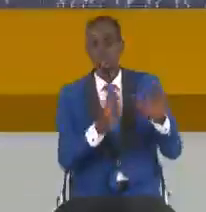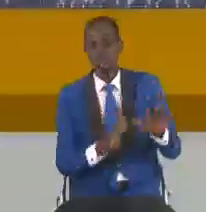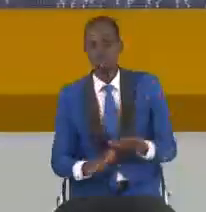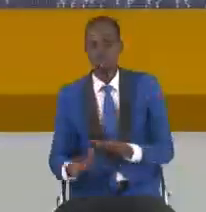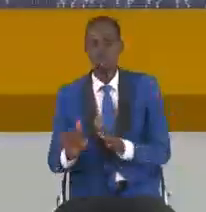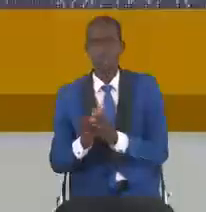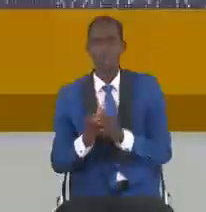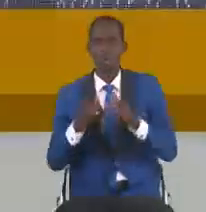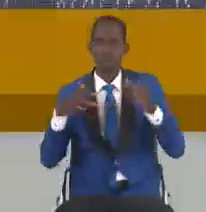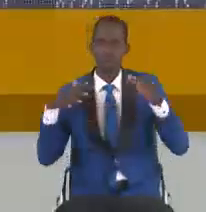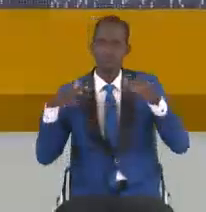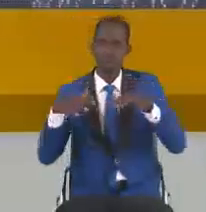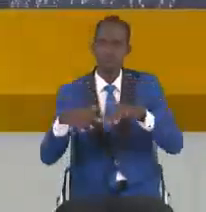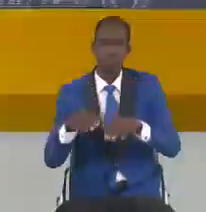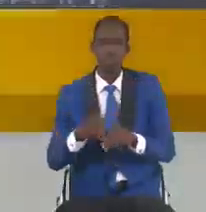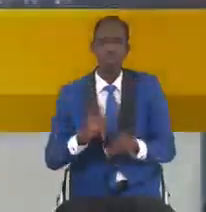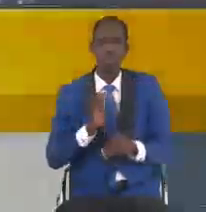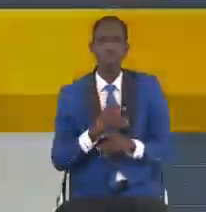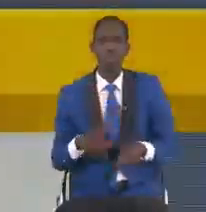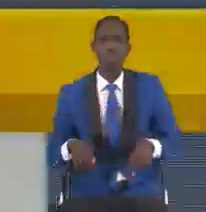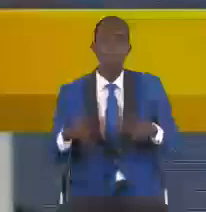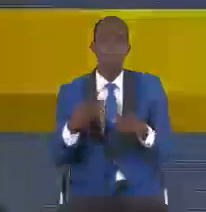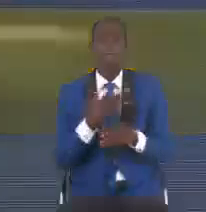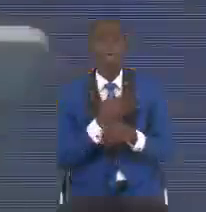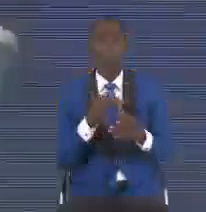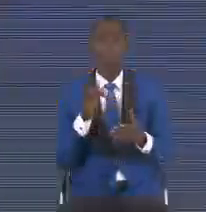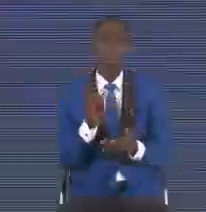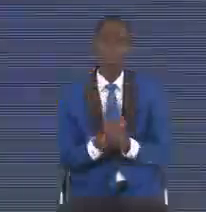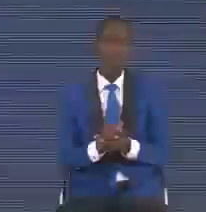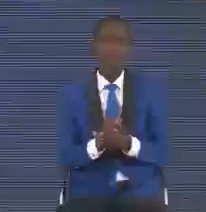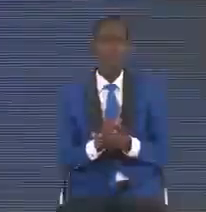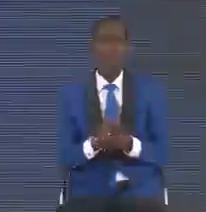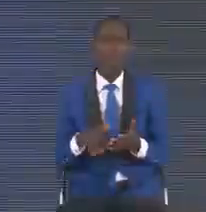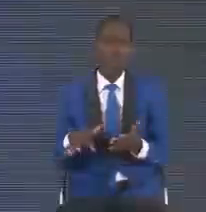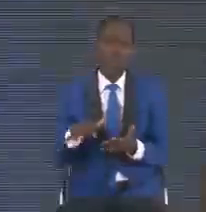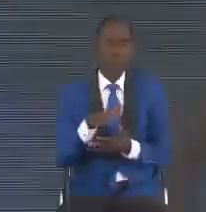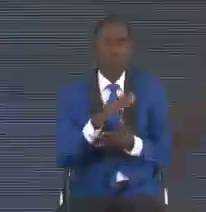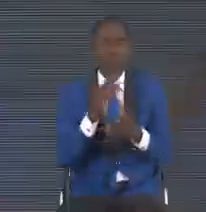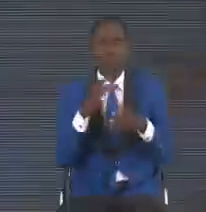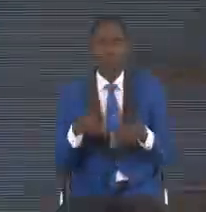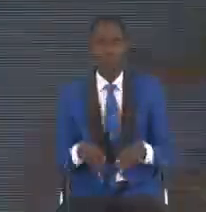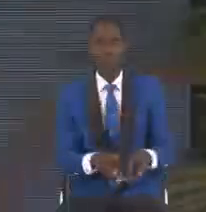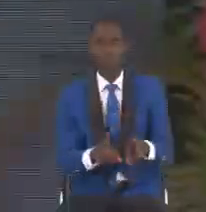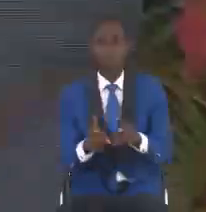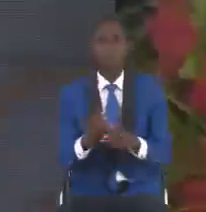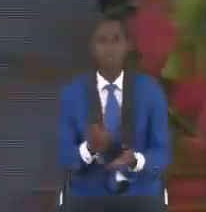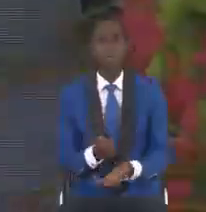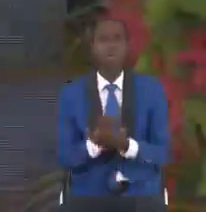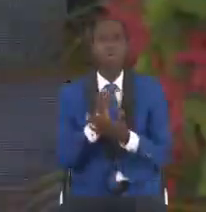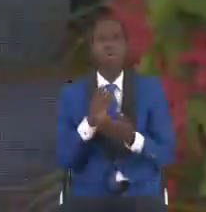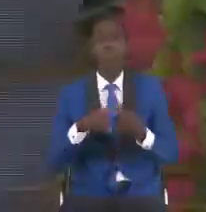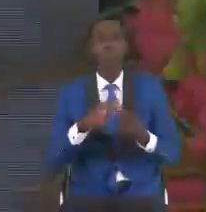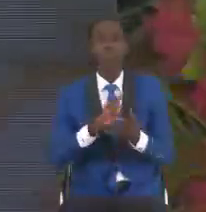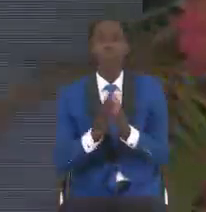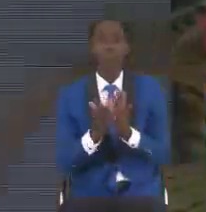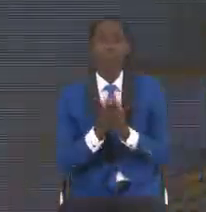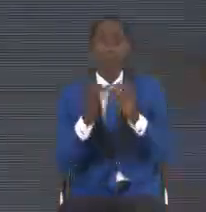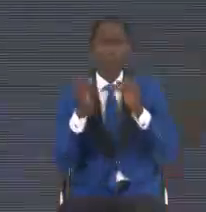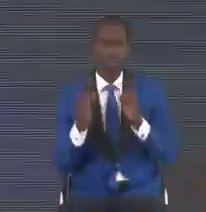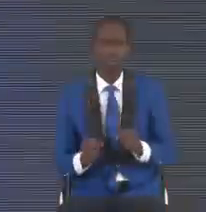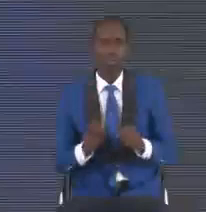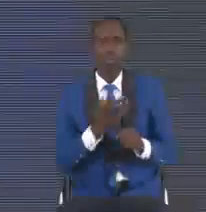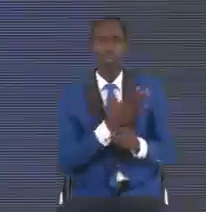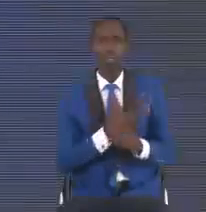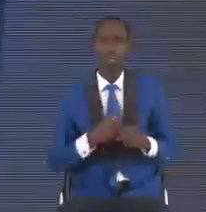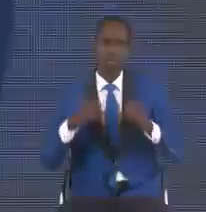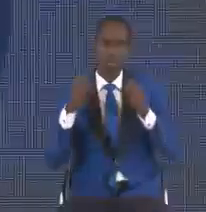our lives. And those channels help us to remain strong and strengthened